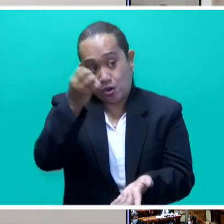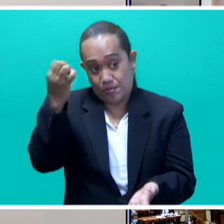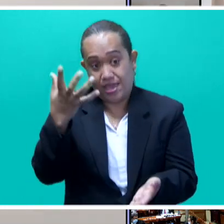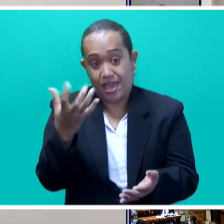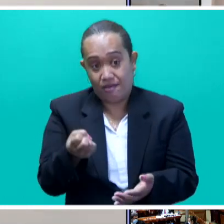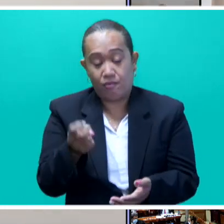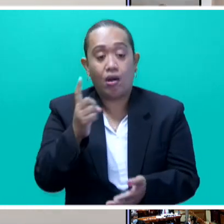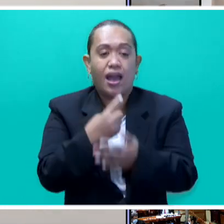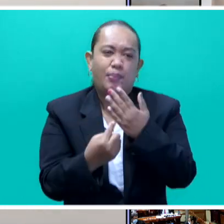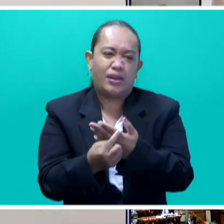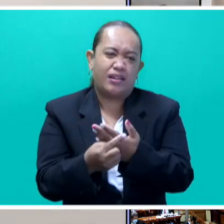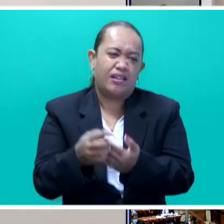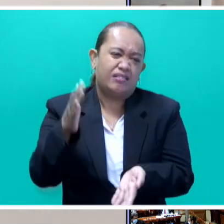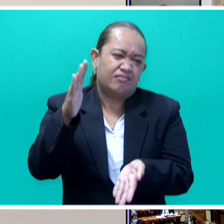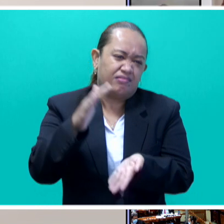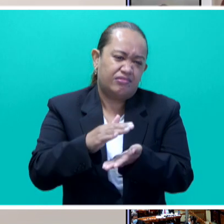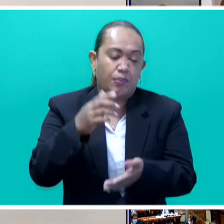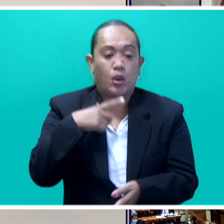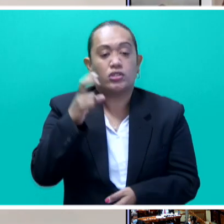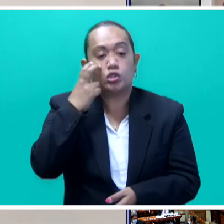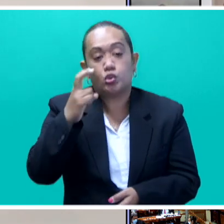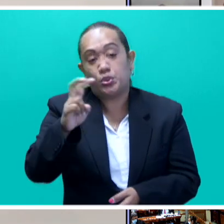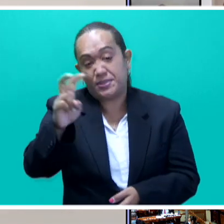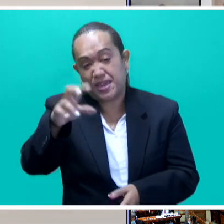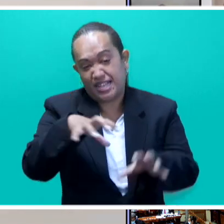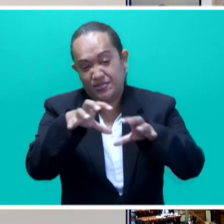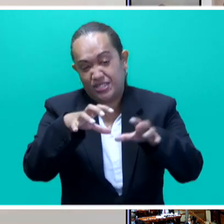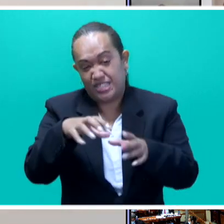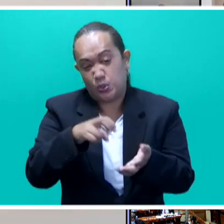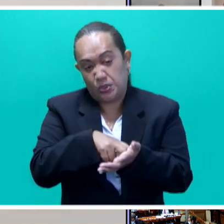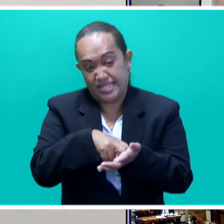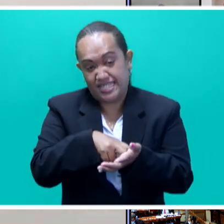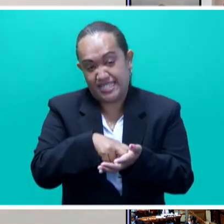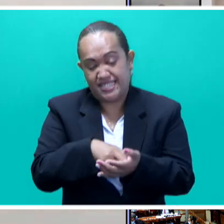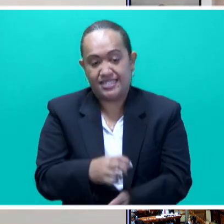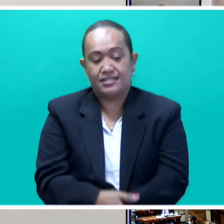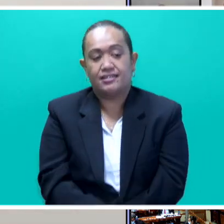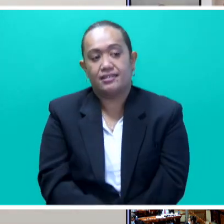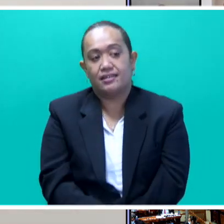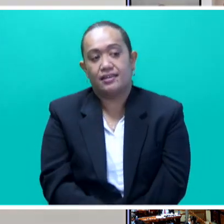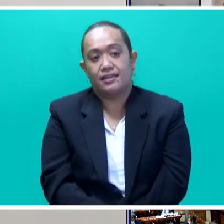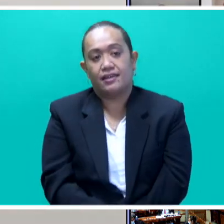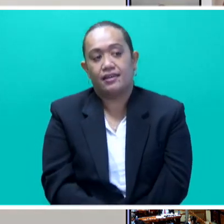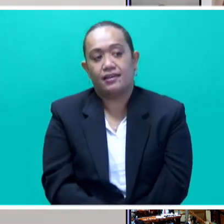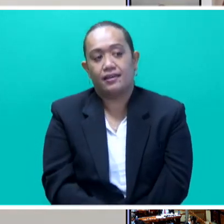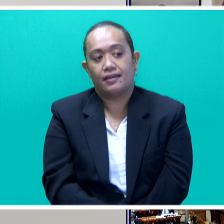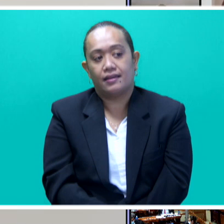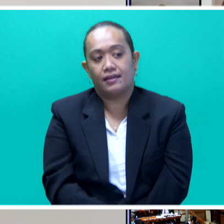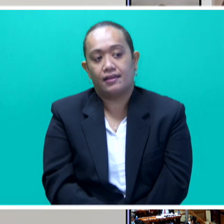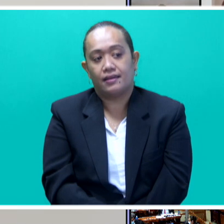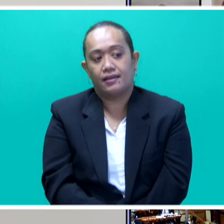tourism activity after the border closures. And this economic performance was better than the earlier projected decline